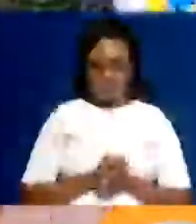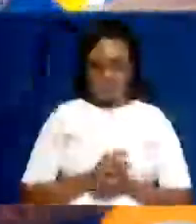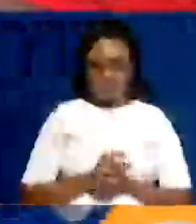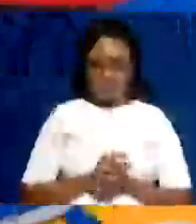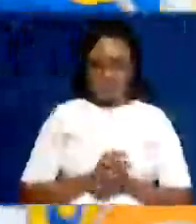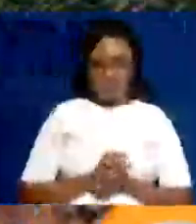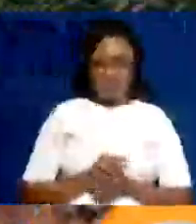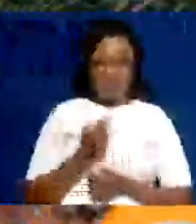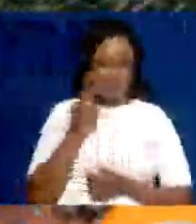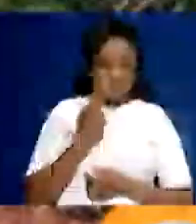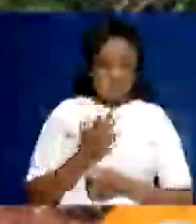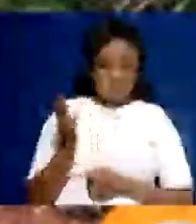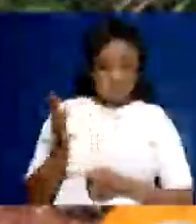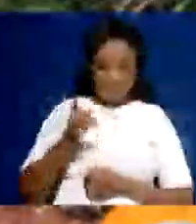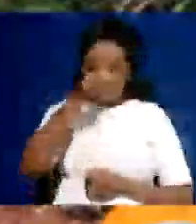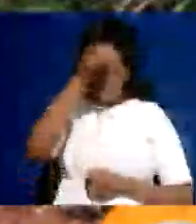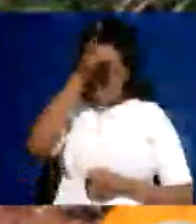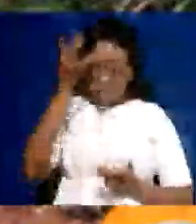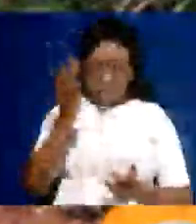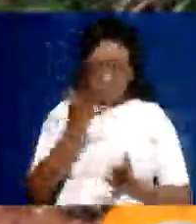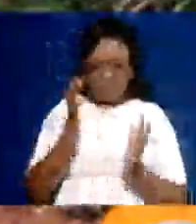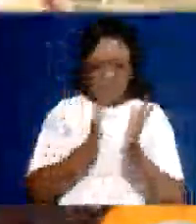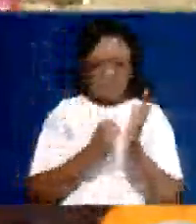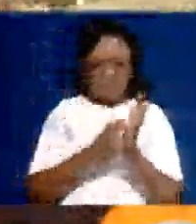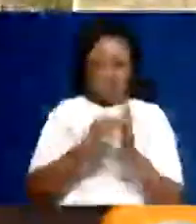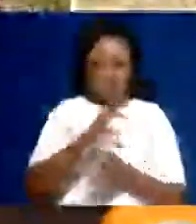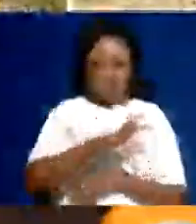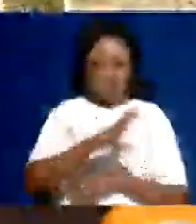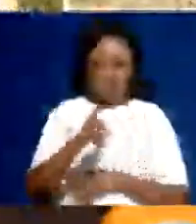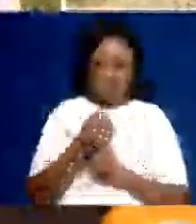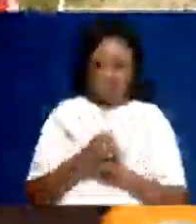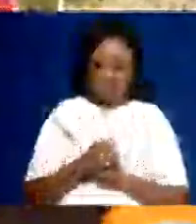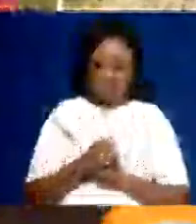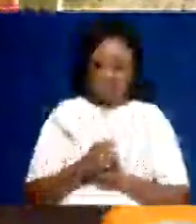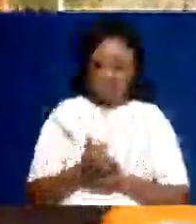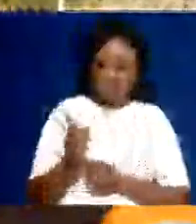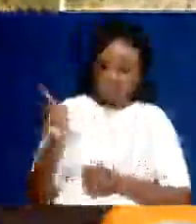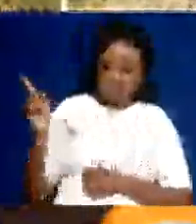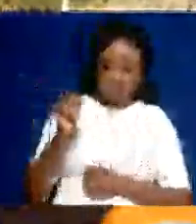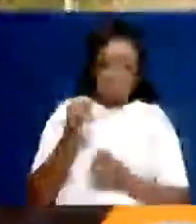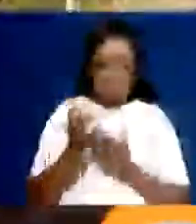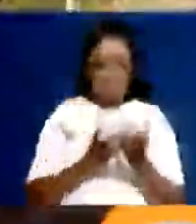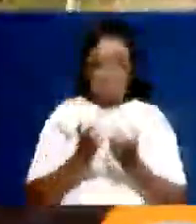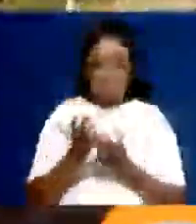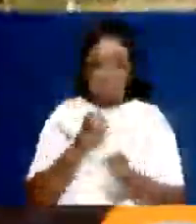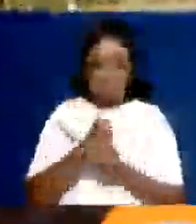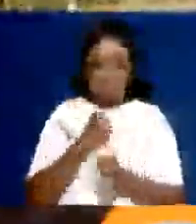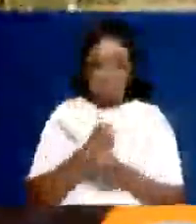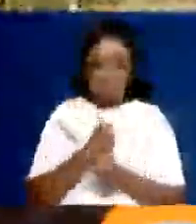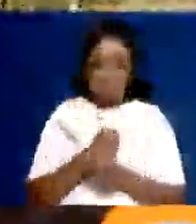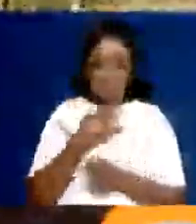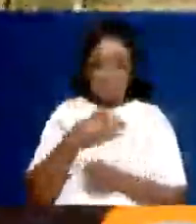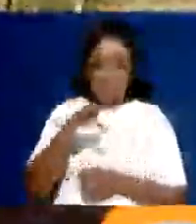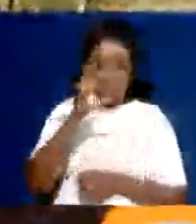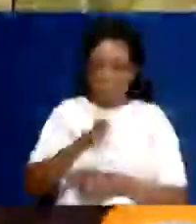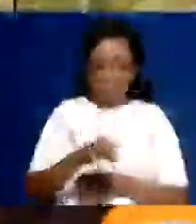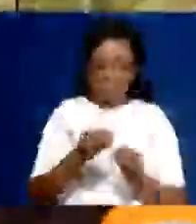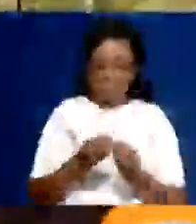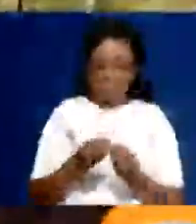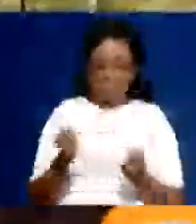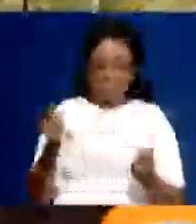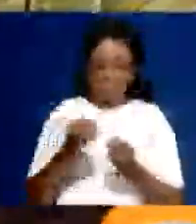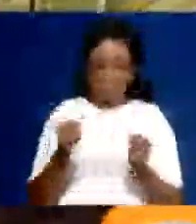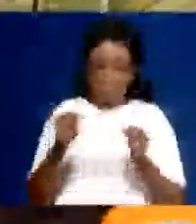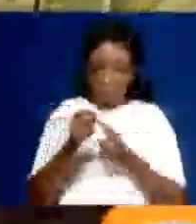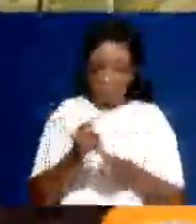In this remote village in Machakos County, these farmers are in the process of installing an innovative solution to